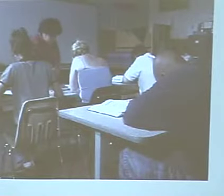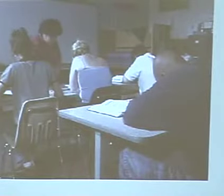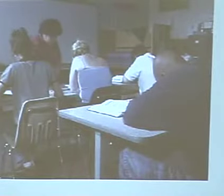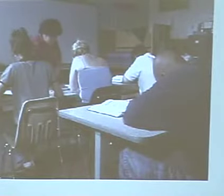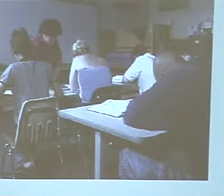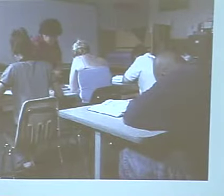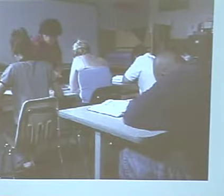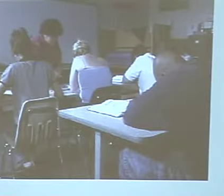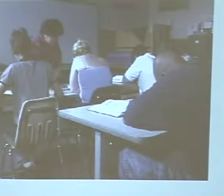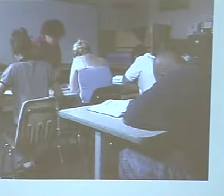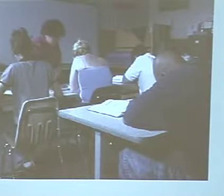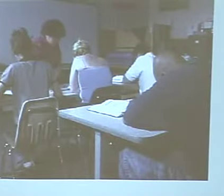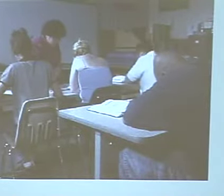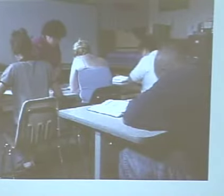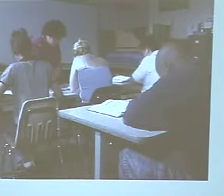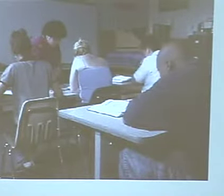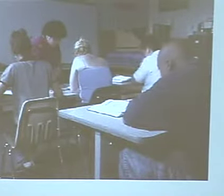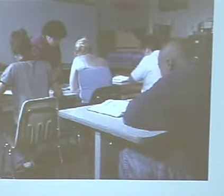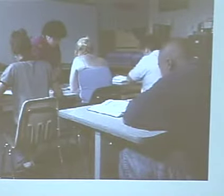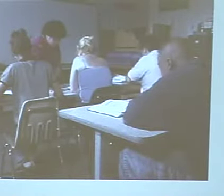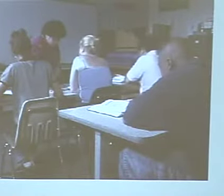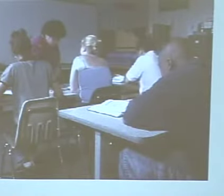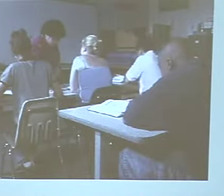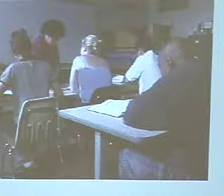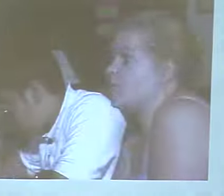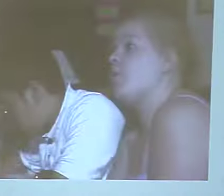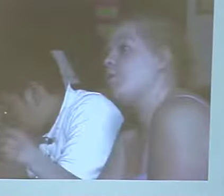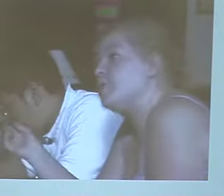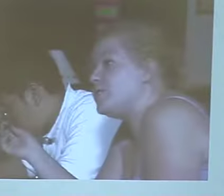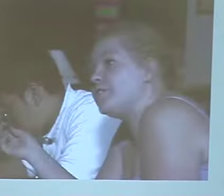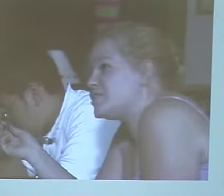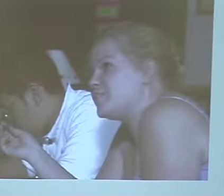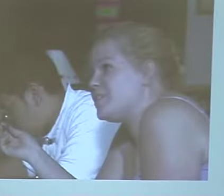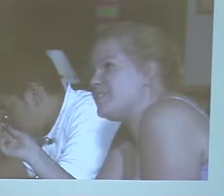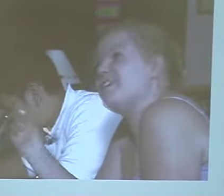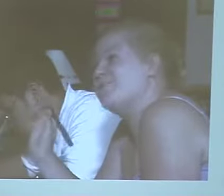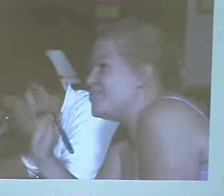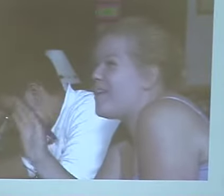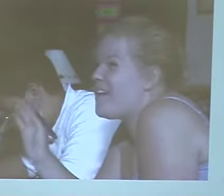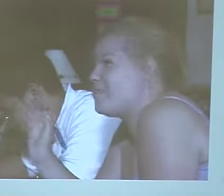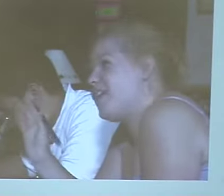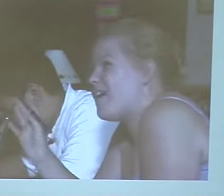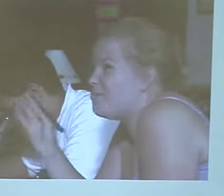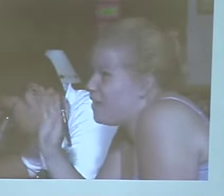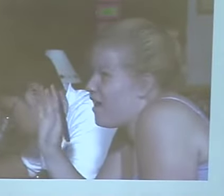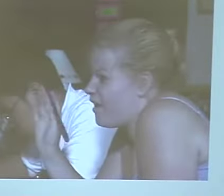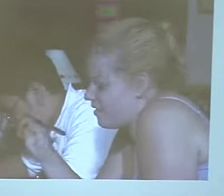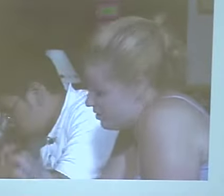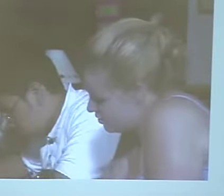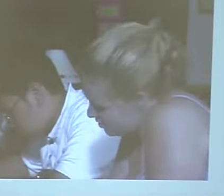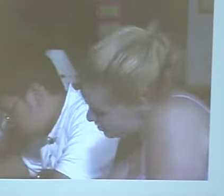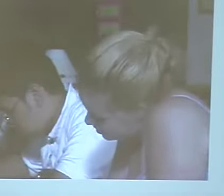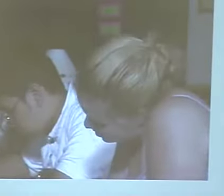Well, it looks like you might need to check those because 2 of them are not correct. Well, it looks to me like blah, blah,